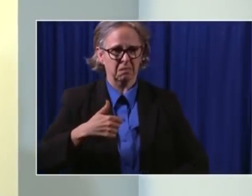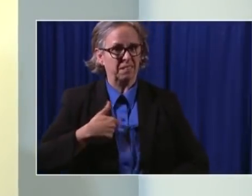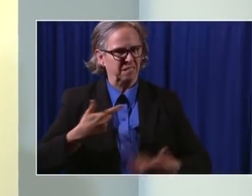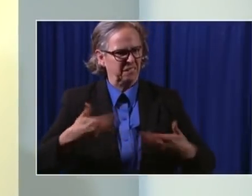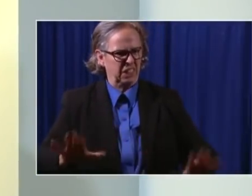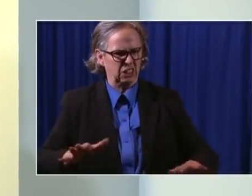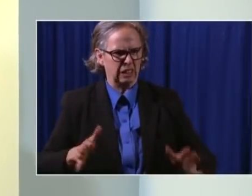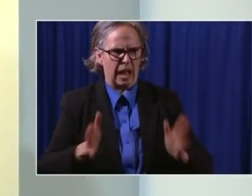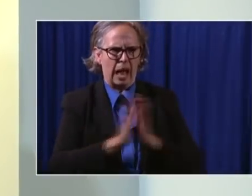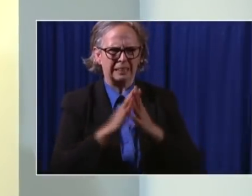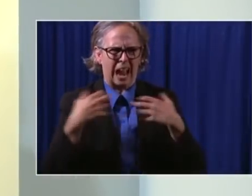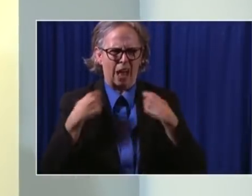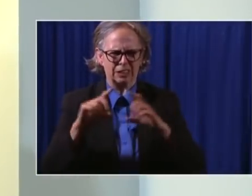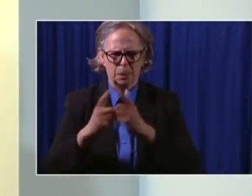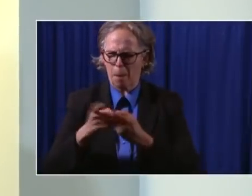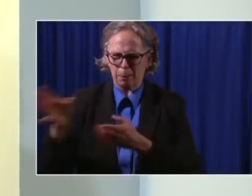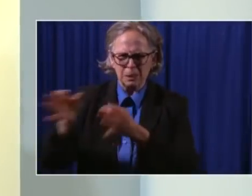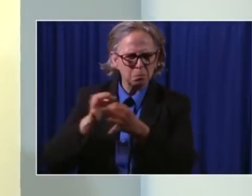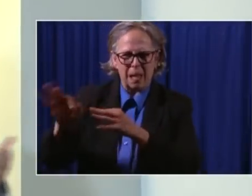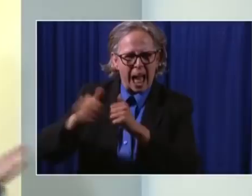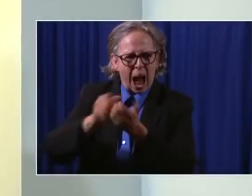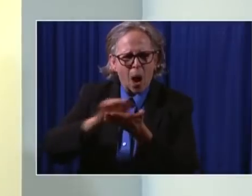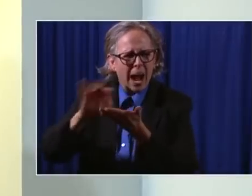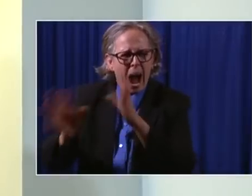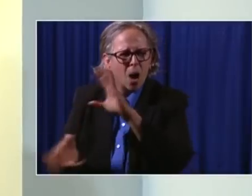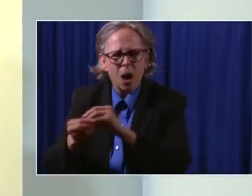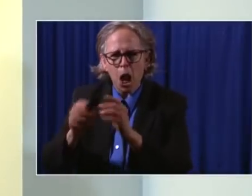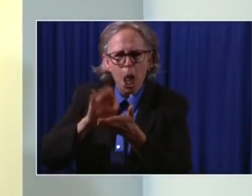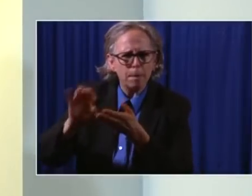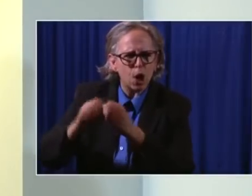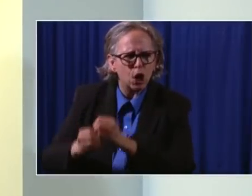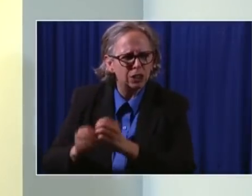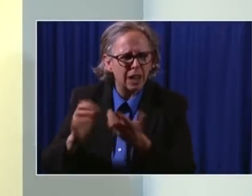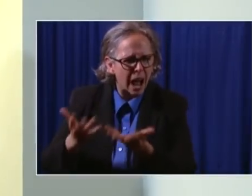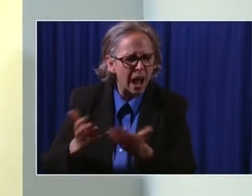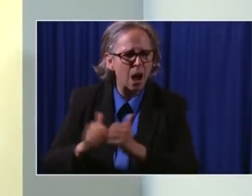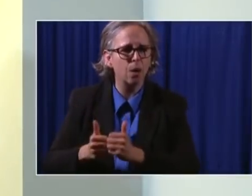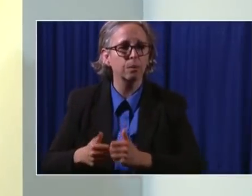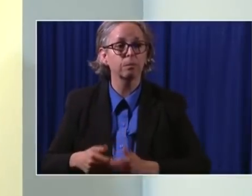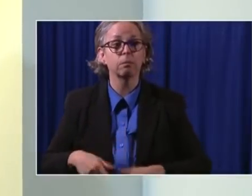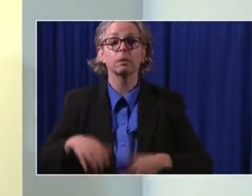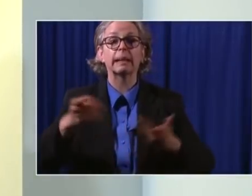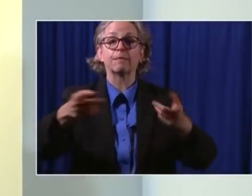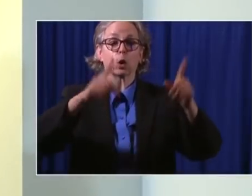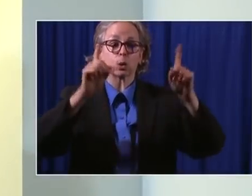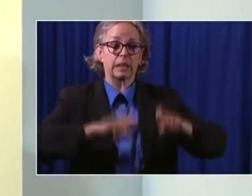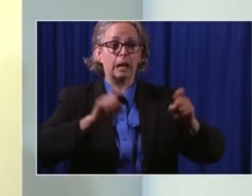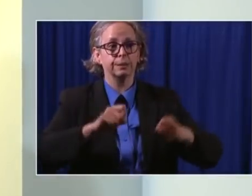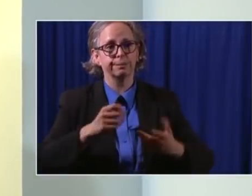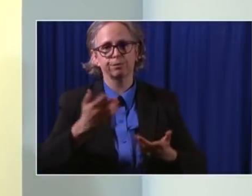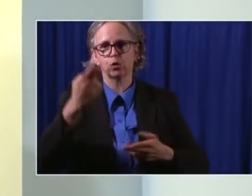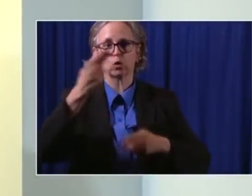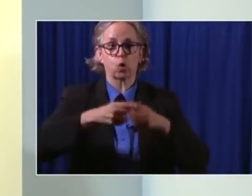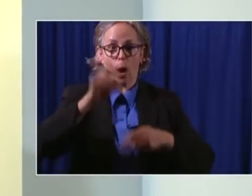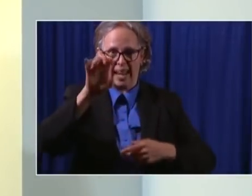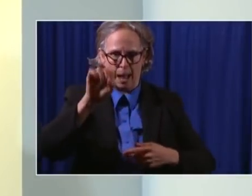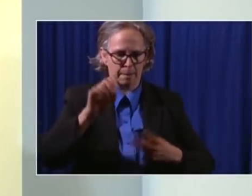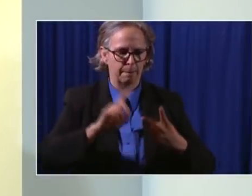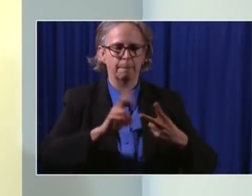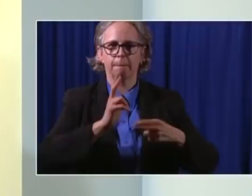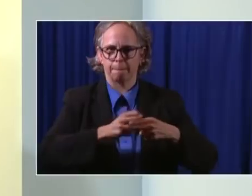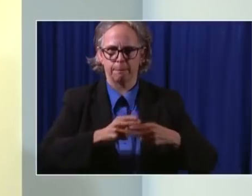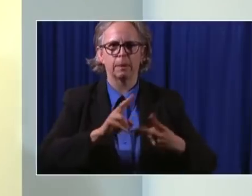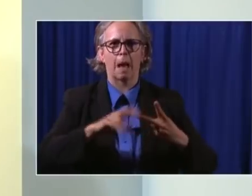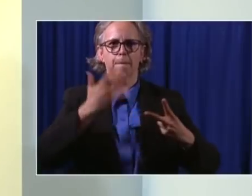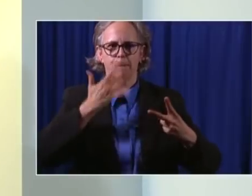they explained is that when you get tested, you're going to give your name and you're going to give your birth date, and they cross-match. So even no matter